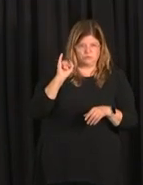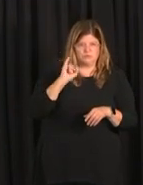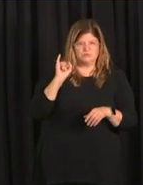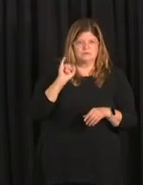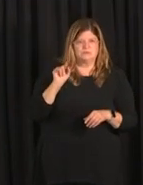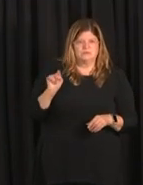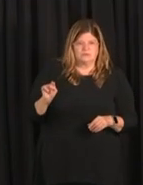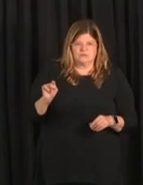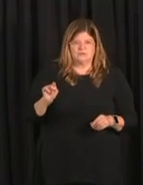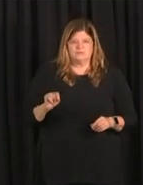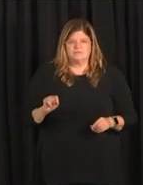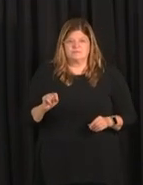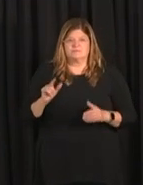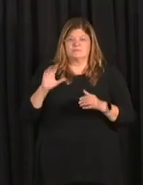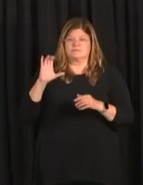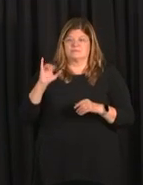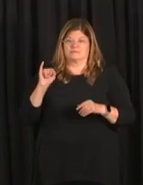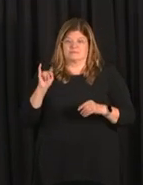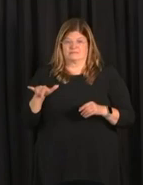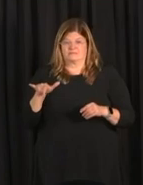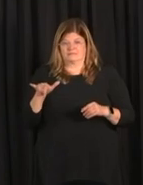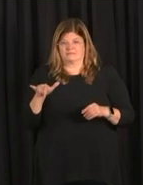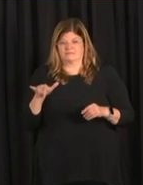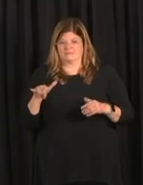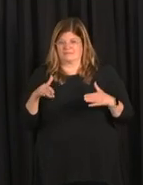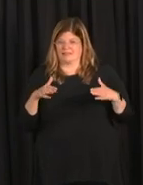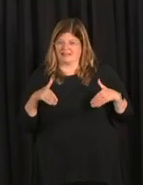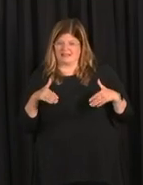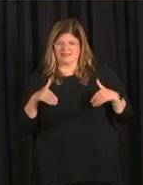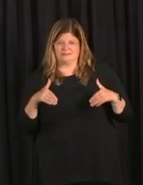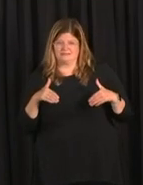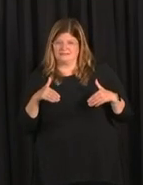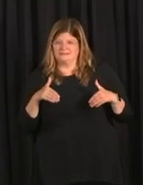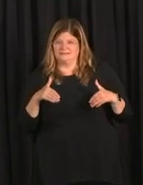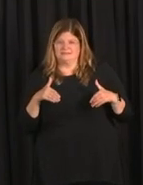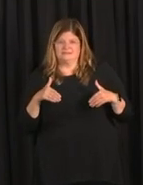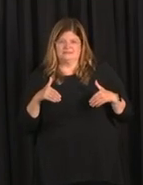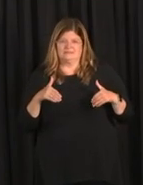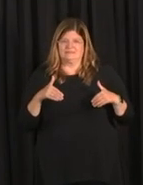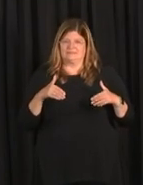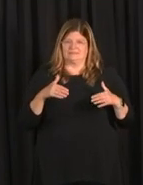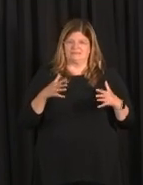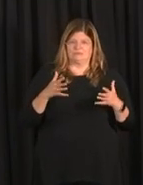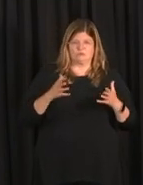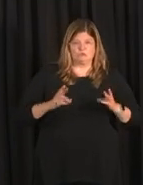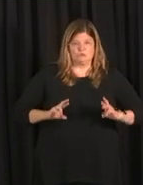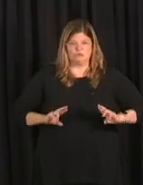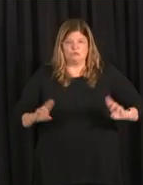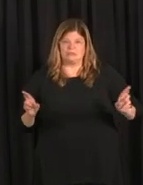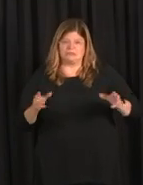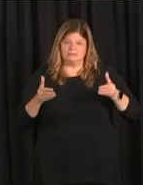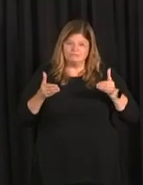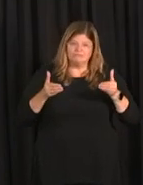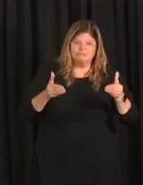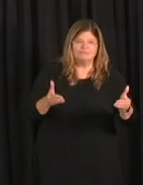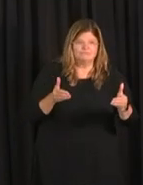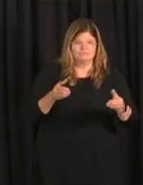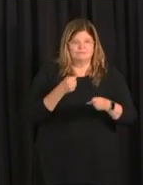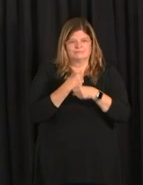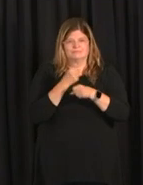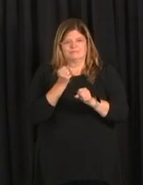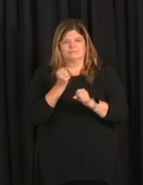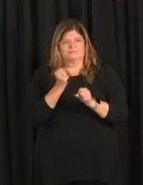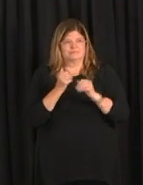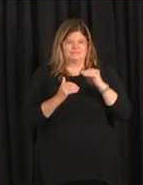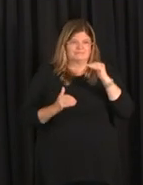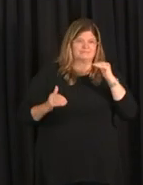You know, the city we have not been reticent about making unemployment available to workers who've lost their jobs due